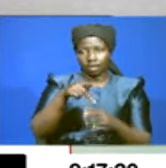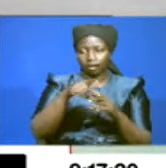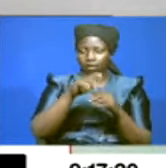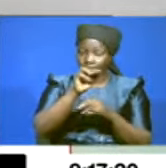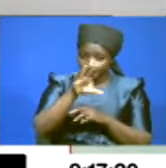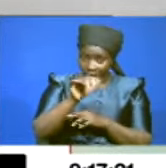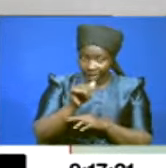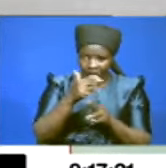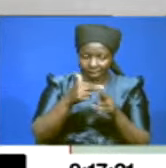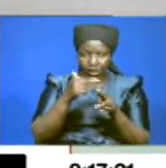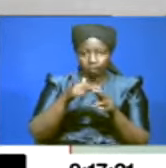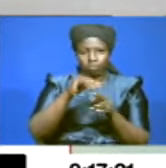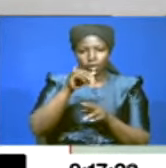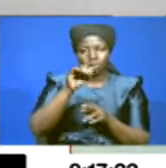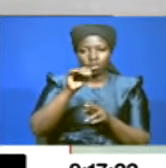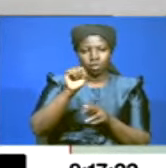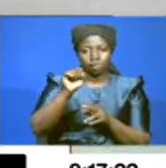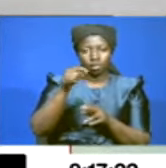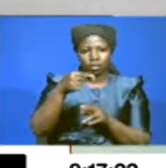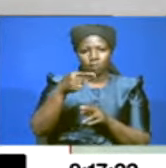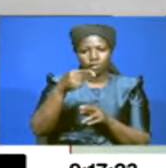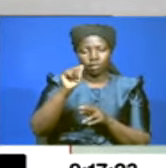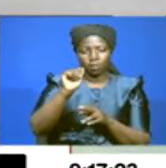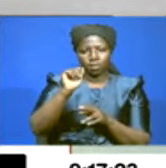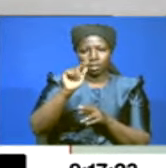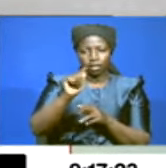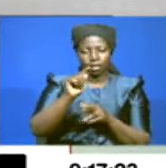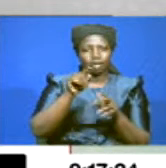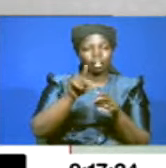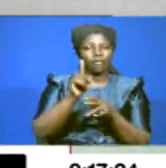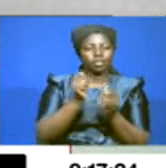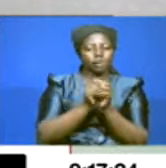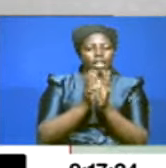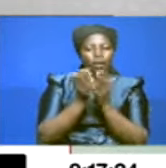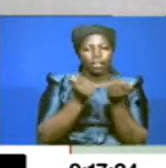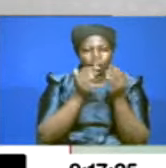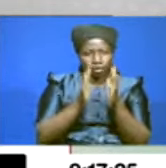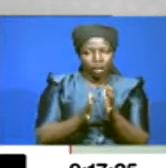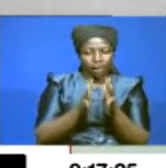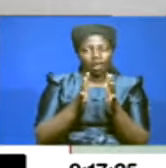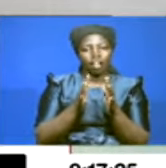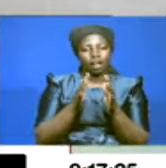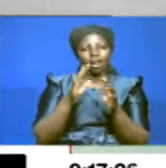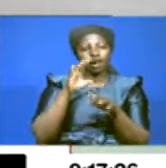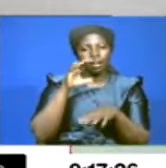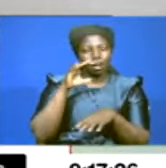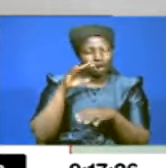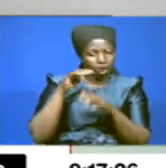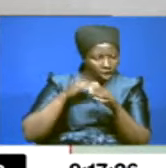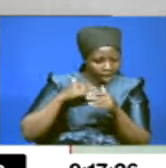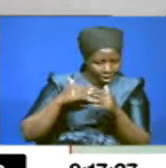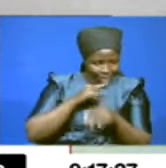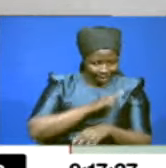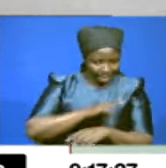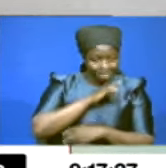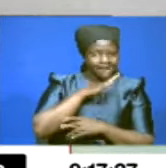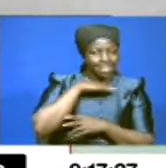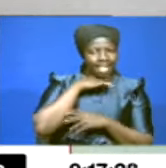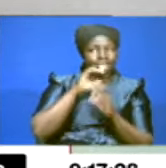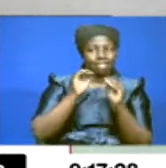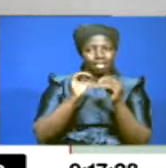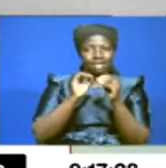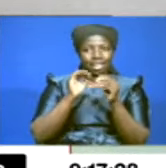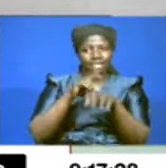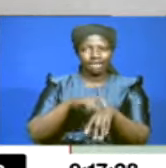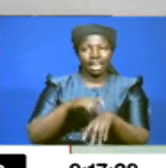death by a whisker when his car collided with another at Rukuma area in Larry constituency in Kiambu County along the